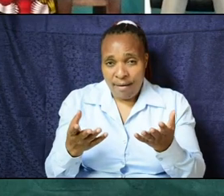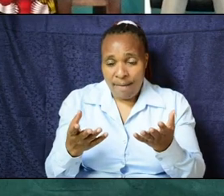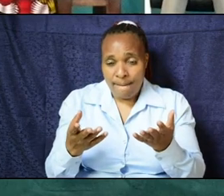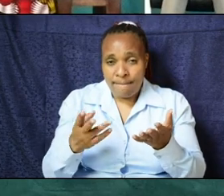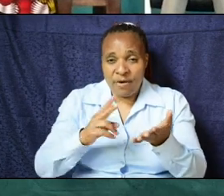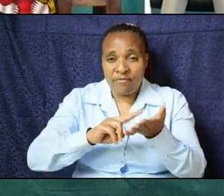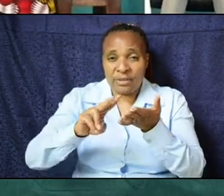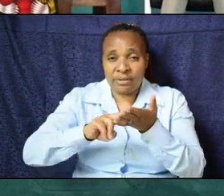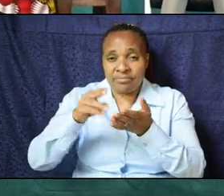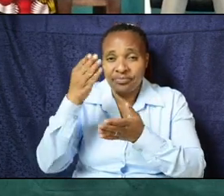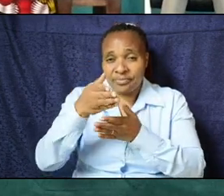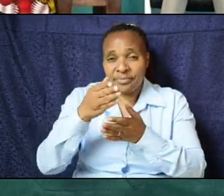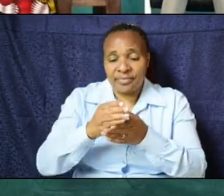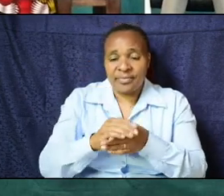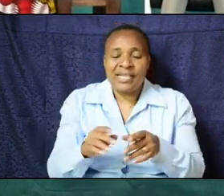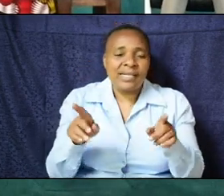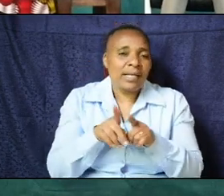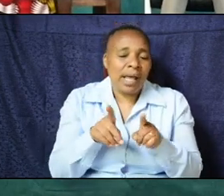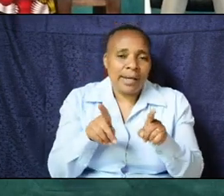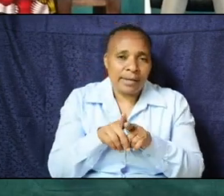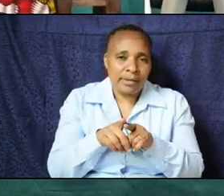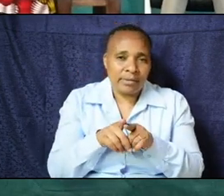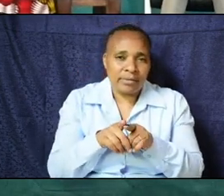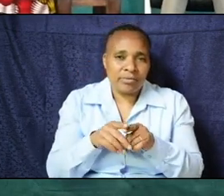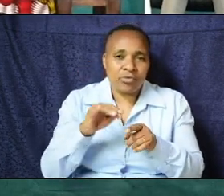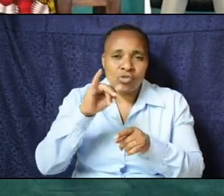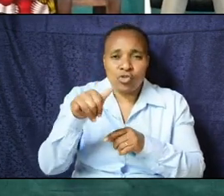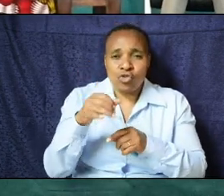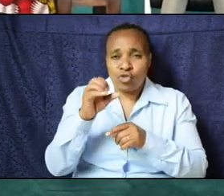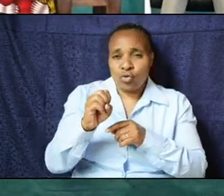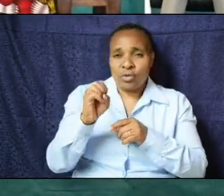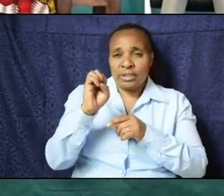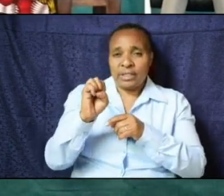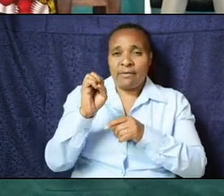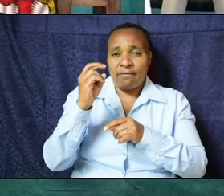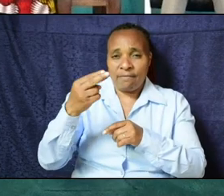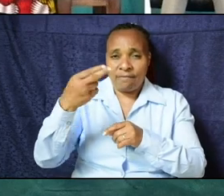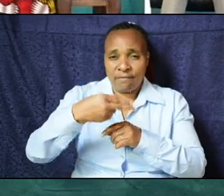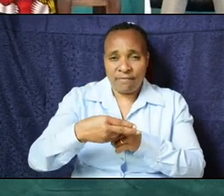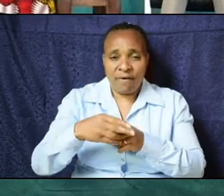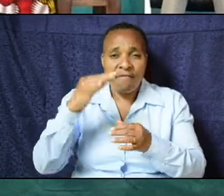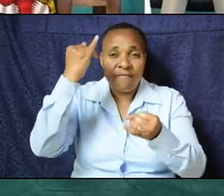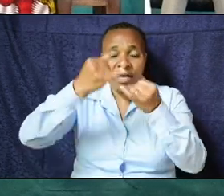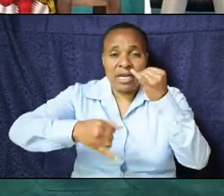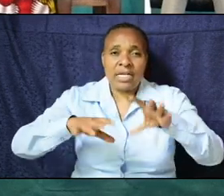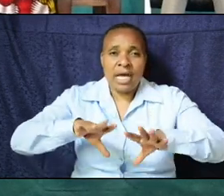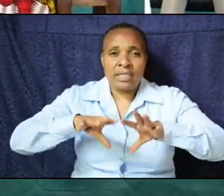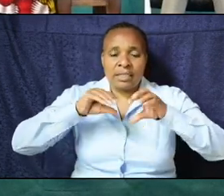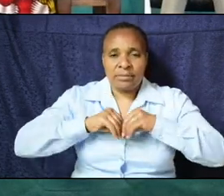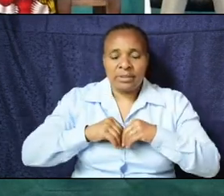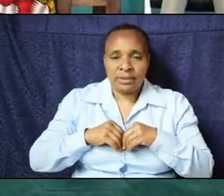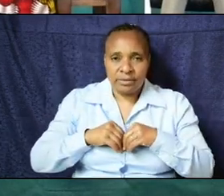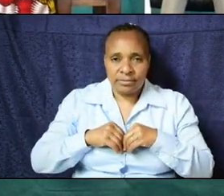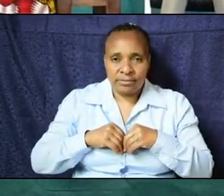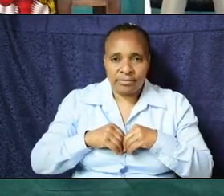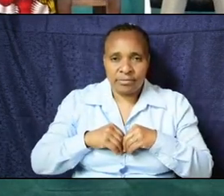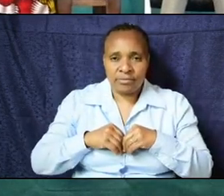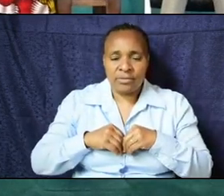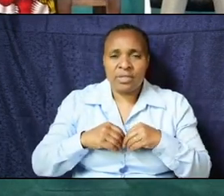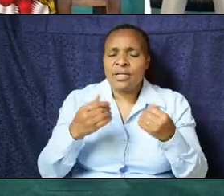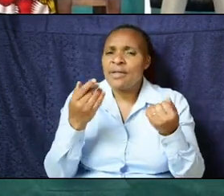so like Joseph had finally accepted that